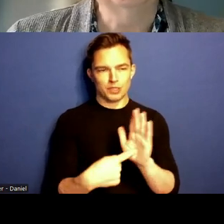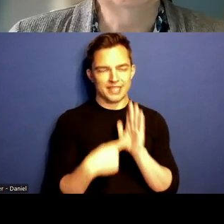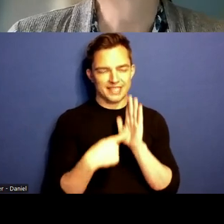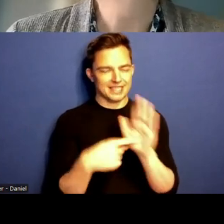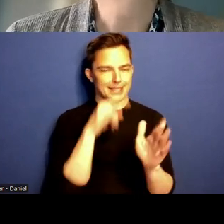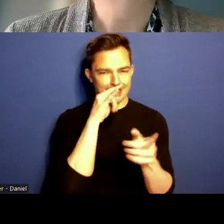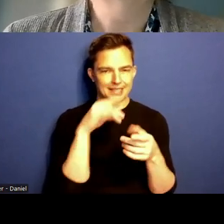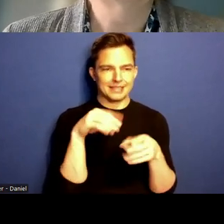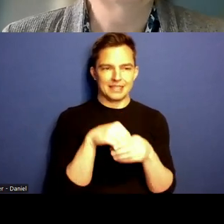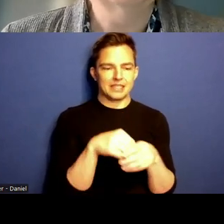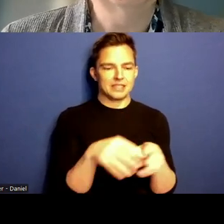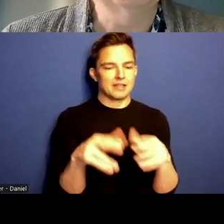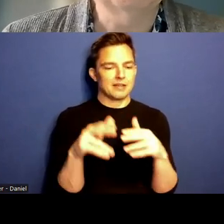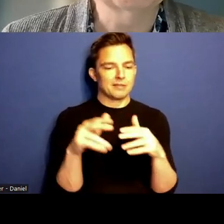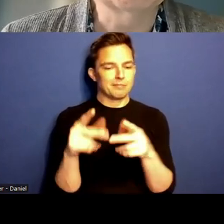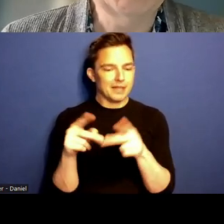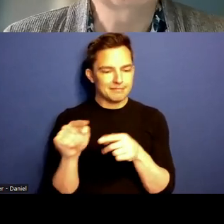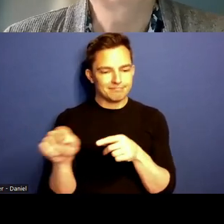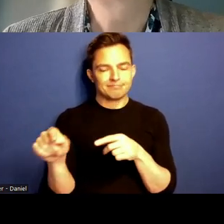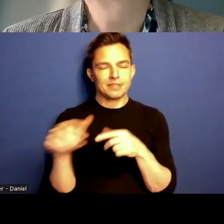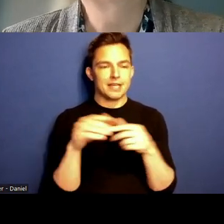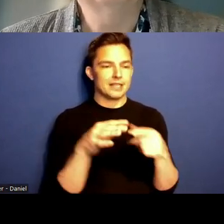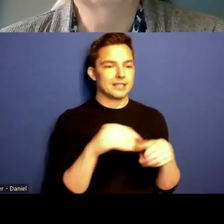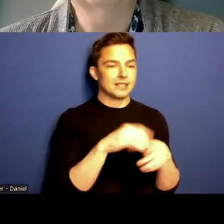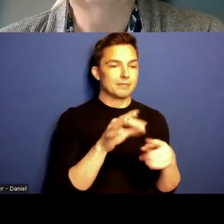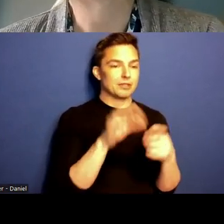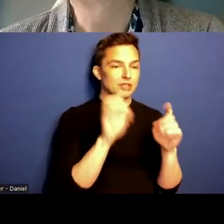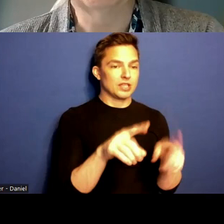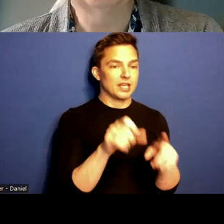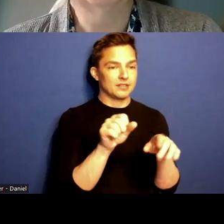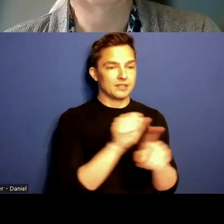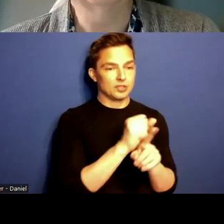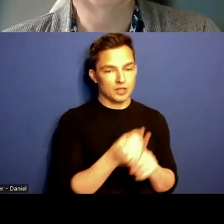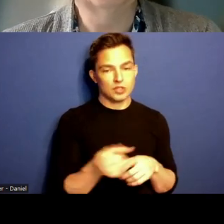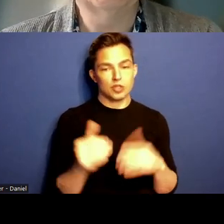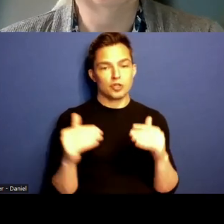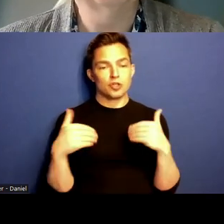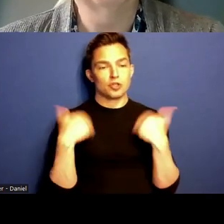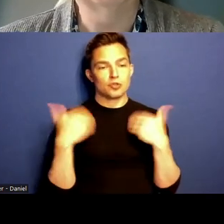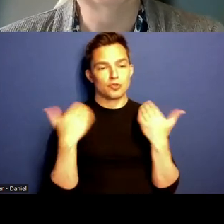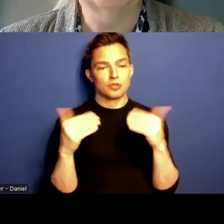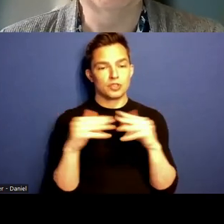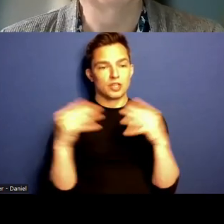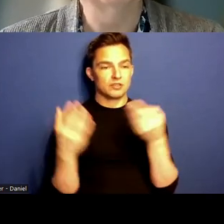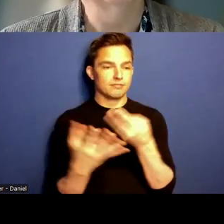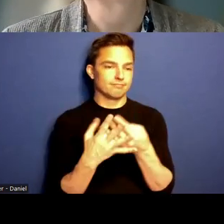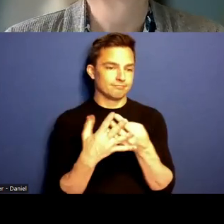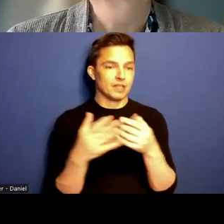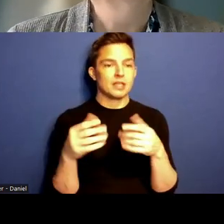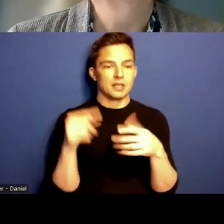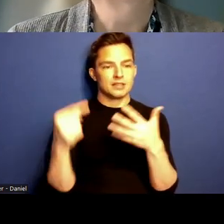in facilities and then represent kids in special education matters and juvenile justice allowed us to identify some of these gaps